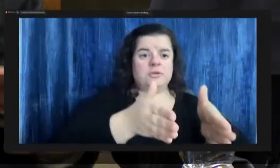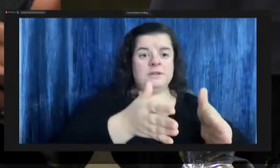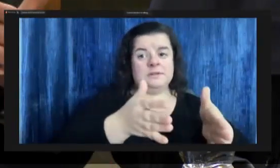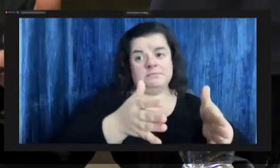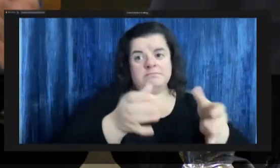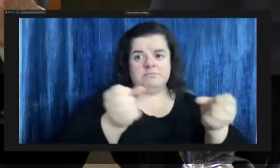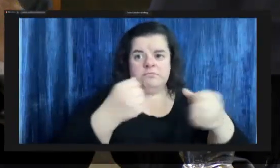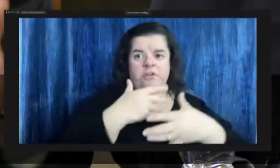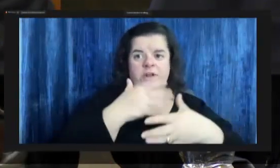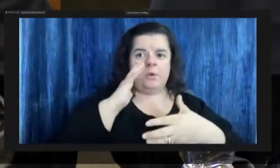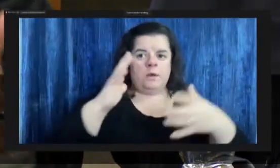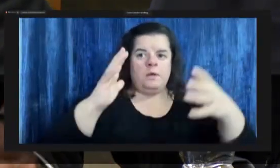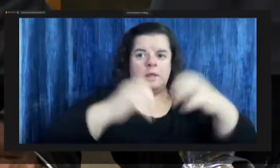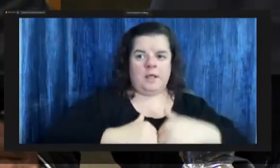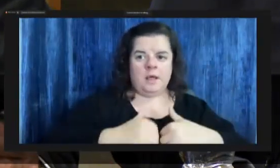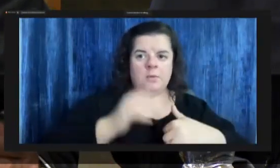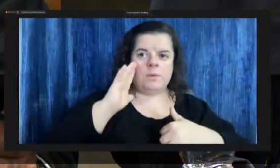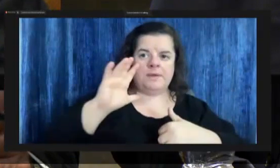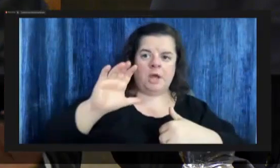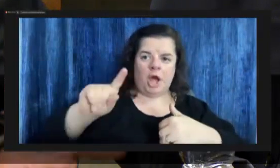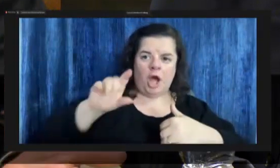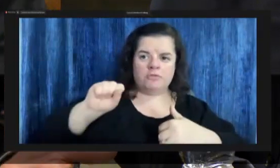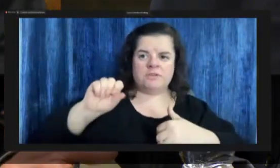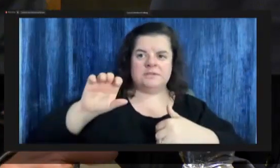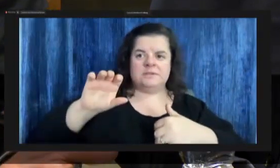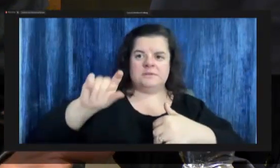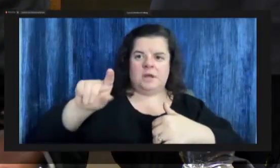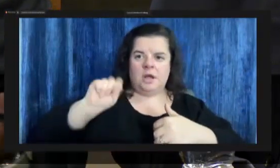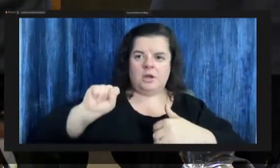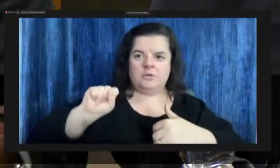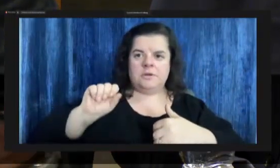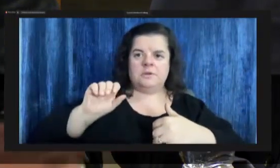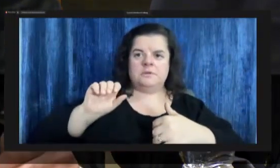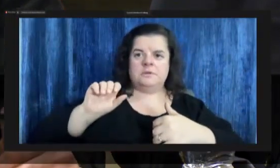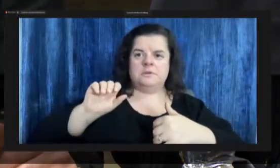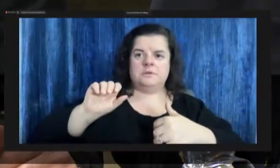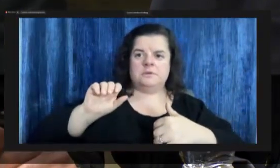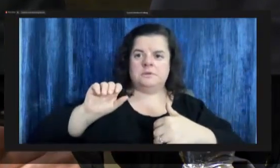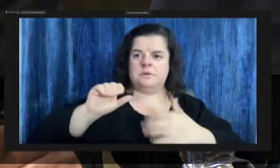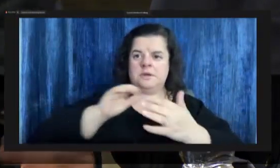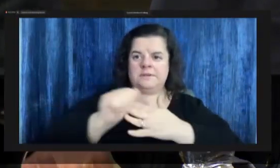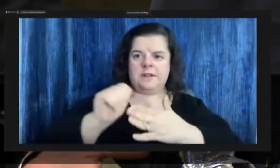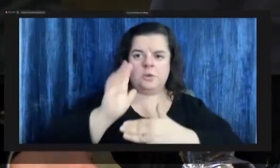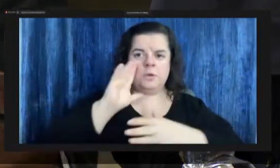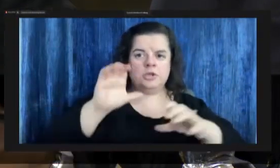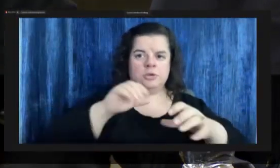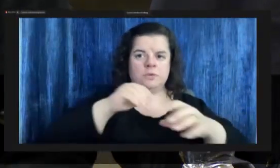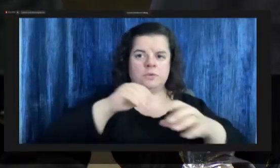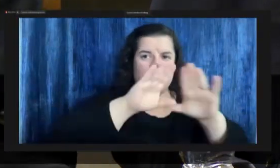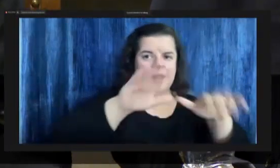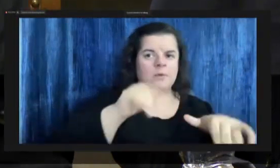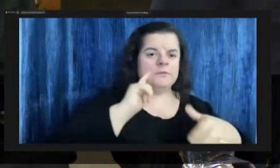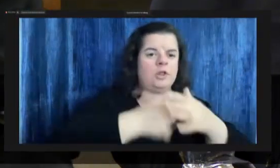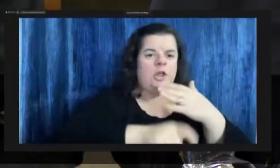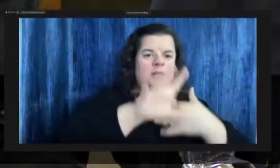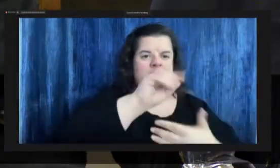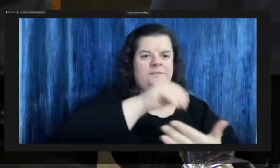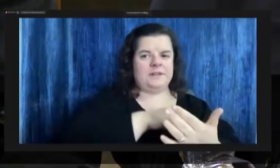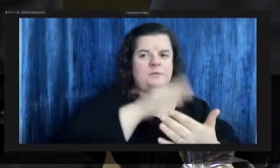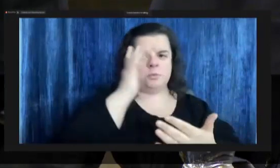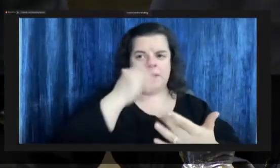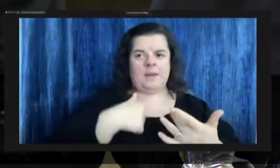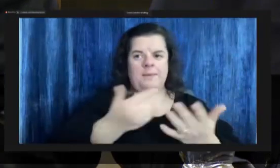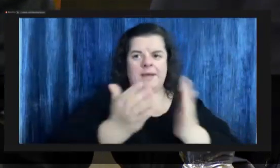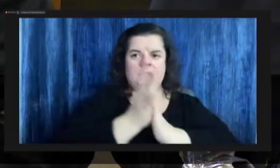would be hundreds and hundreds of thousands of dollars. We're going to do this in-house for the cost of $50,000, and that's why I'm asking members to support,